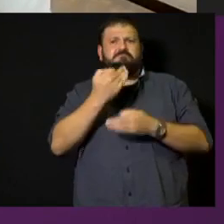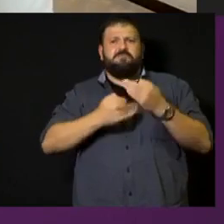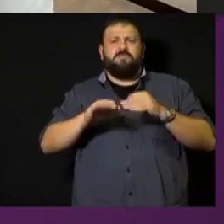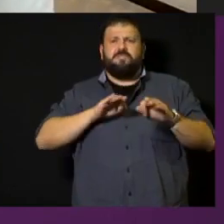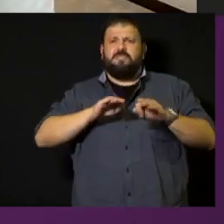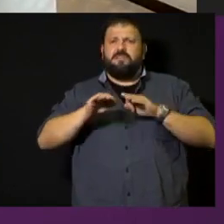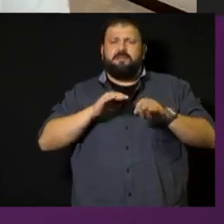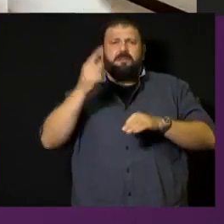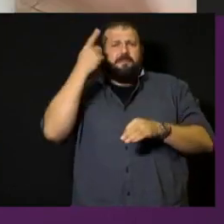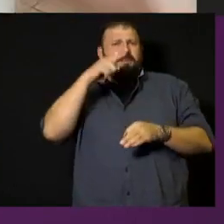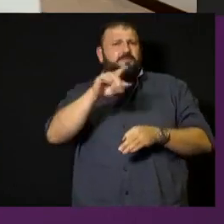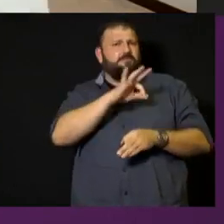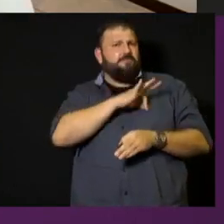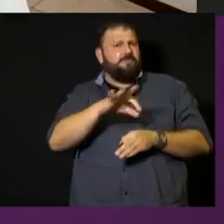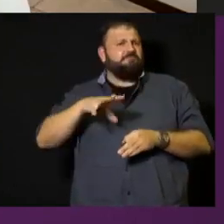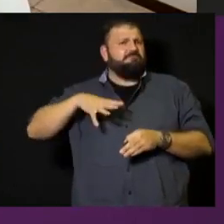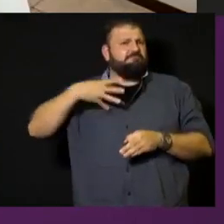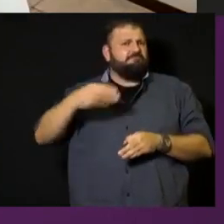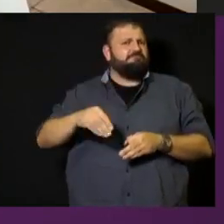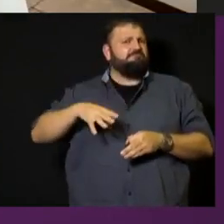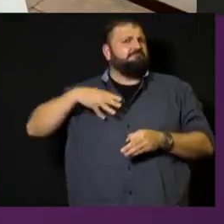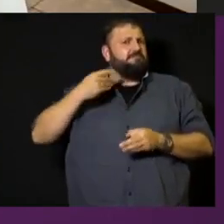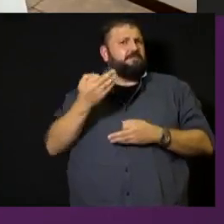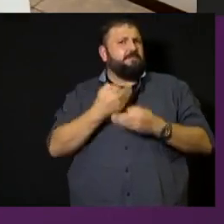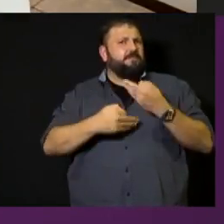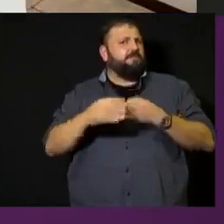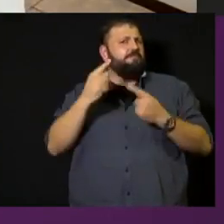now, and then pay the price to be diamond.